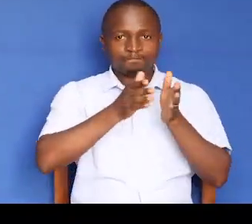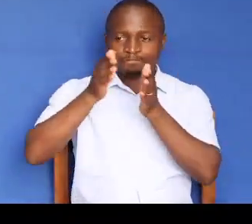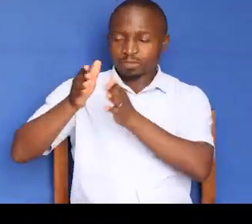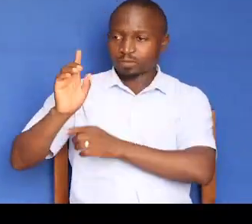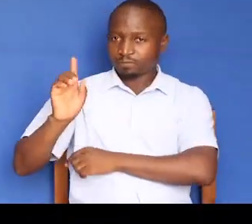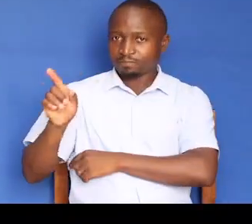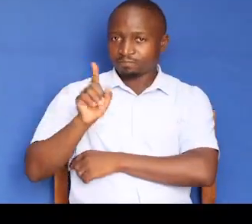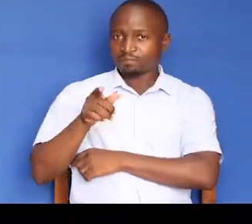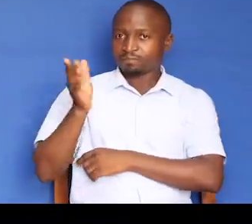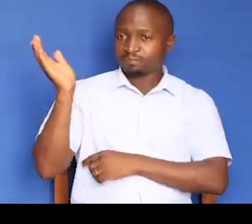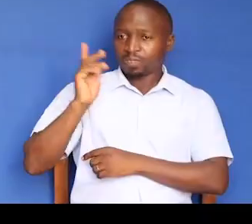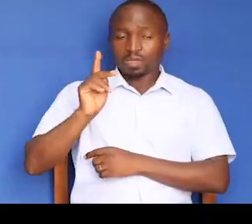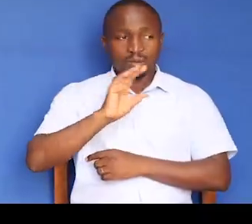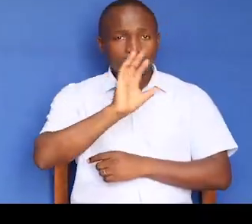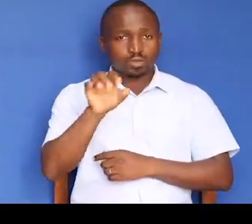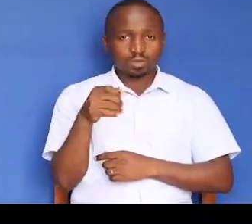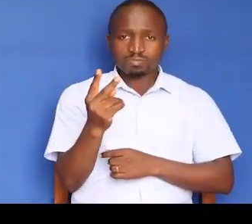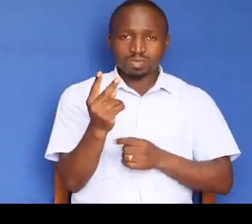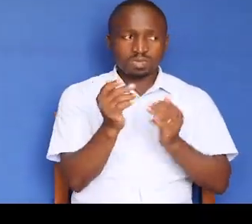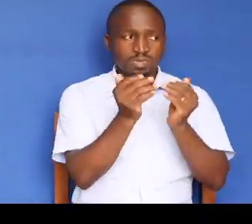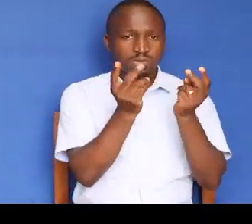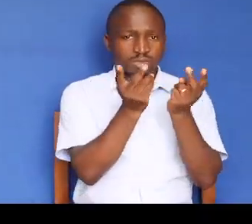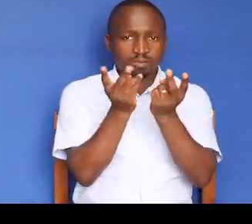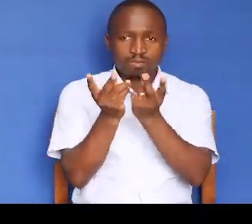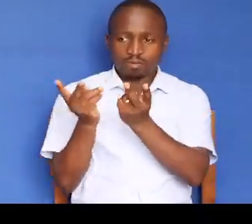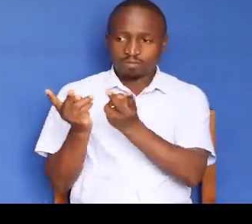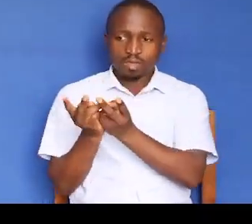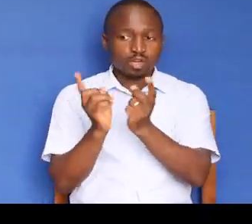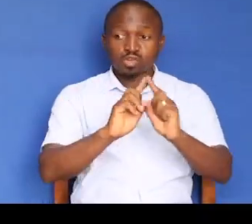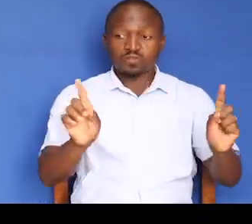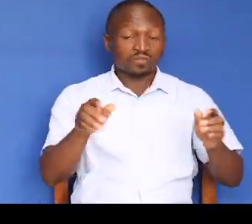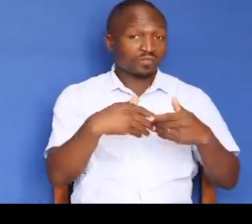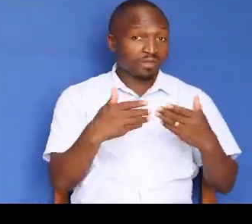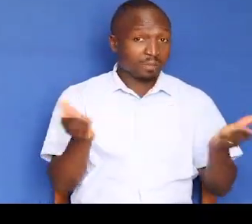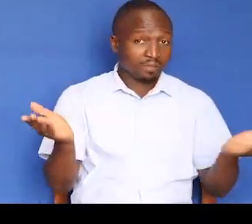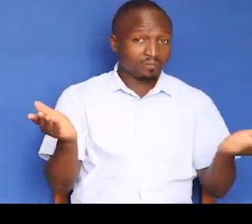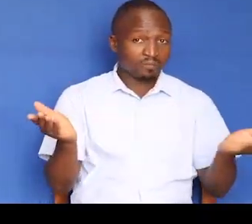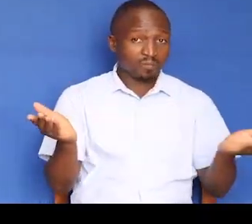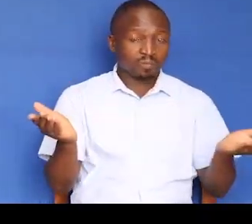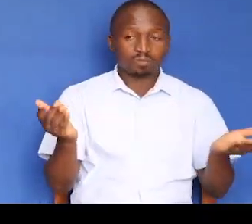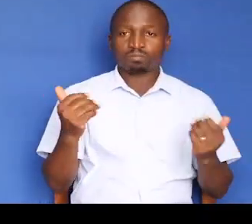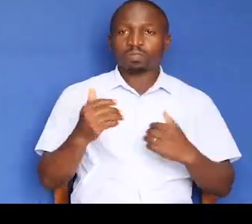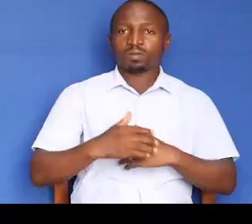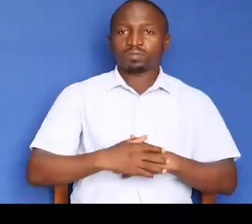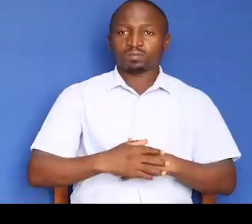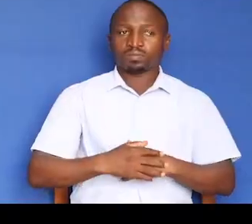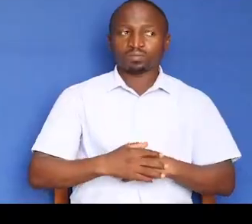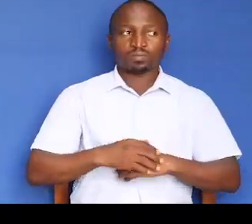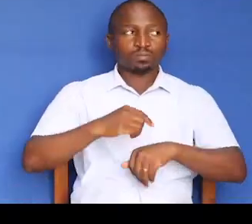if are the same, there is no difference. When we